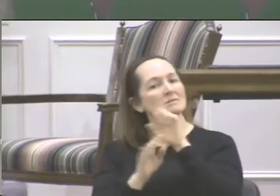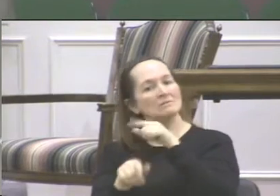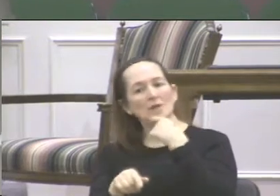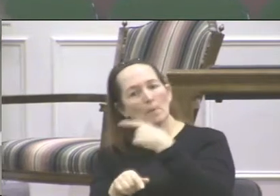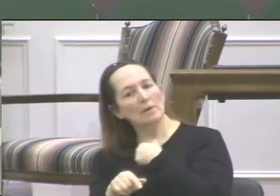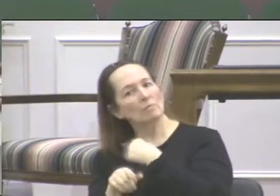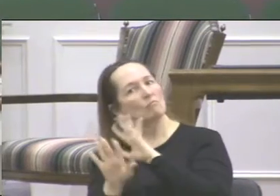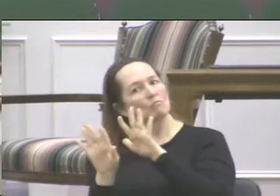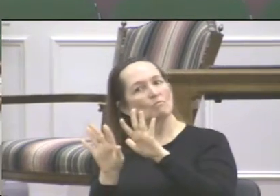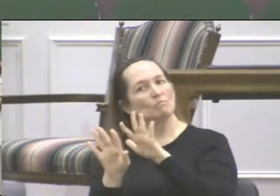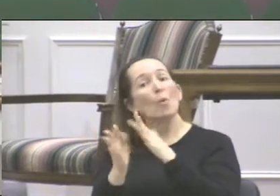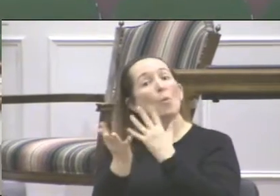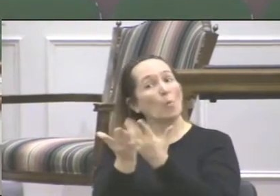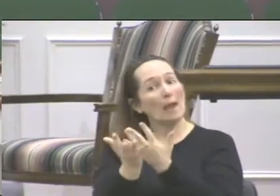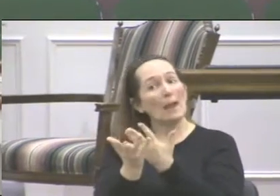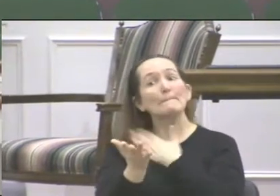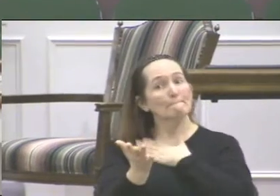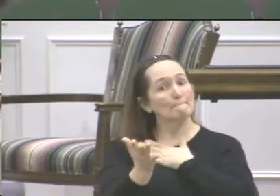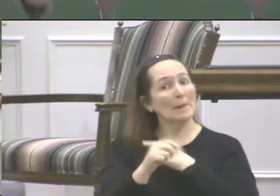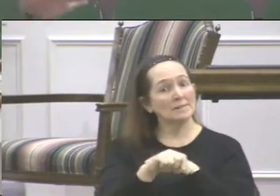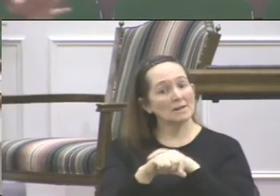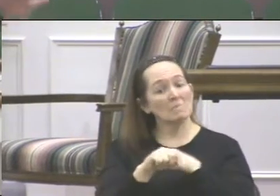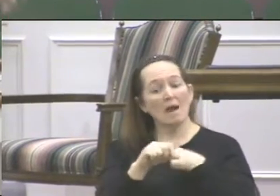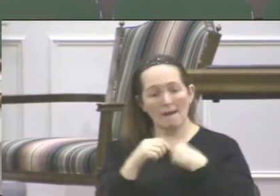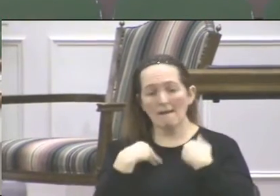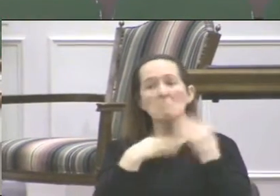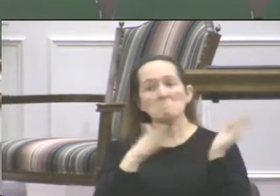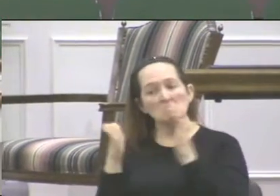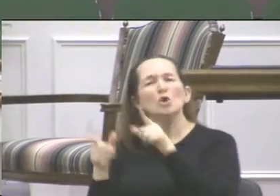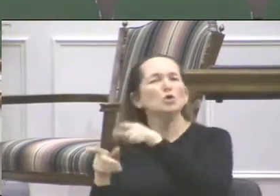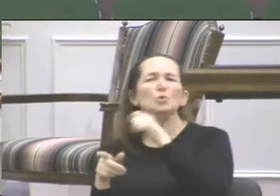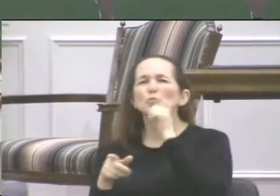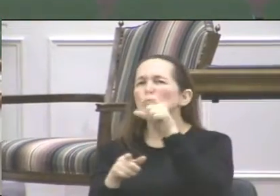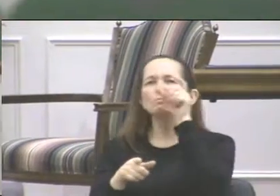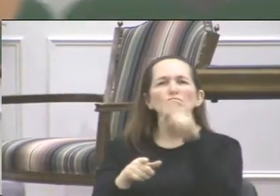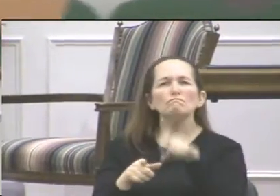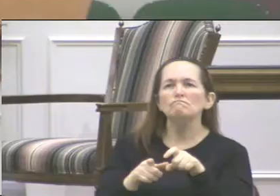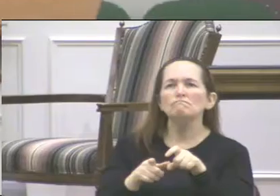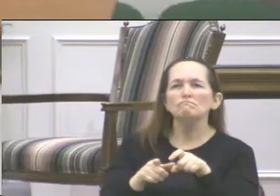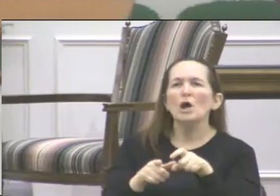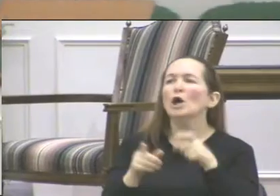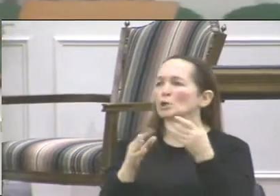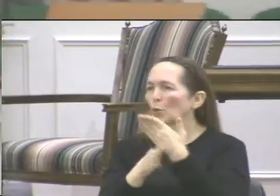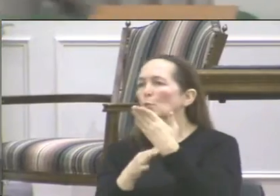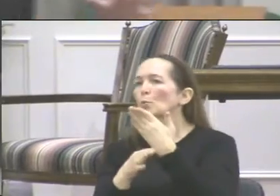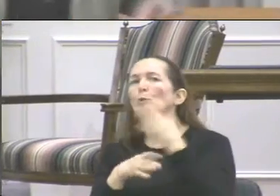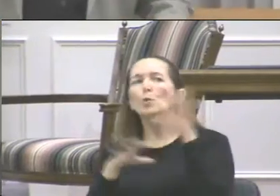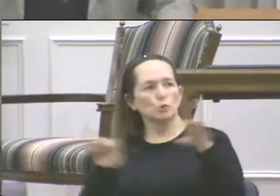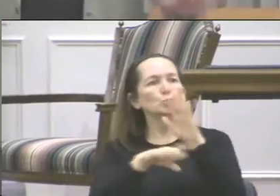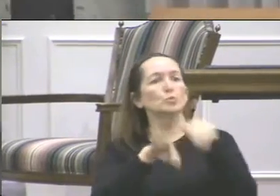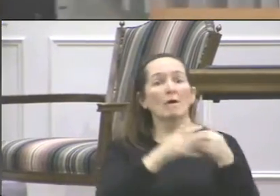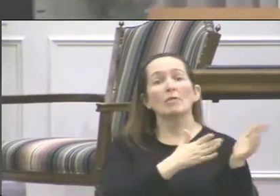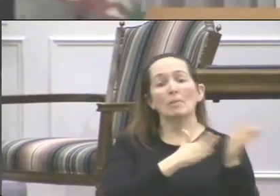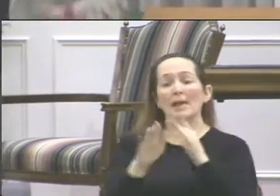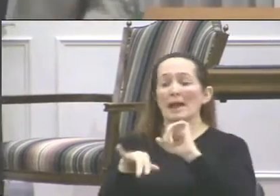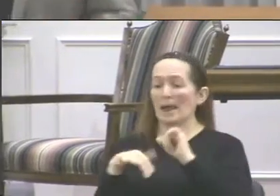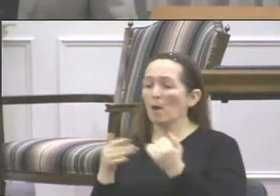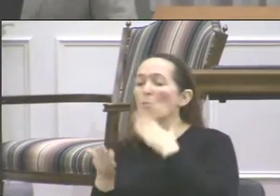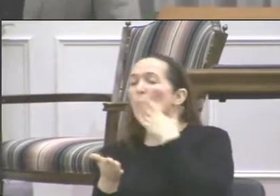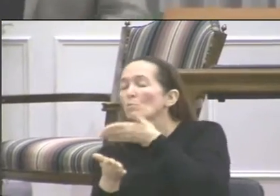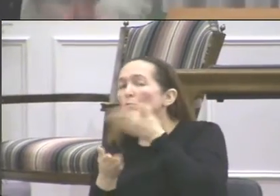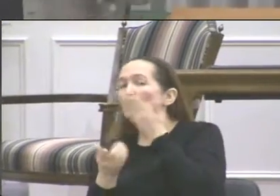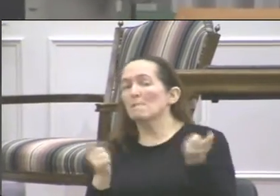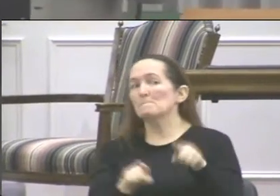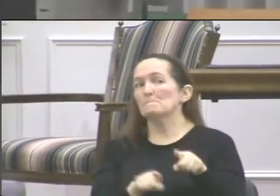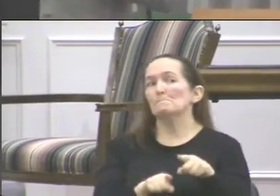Wait. On my timing, I've got this all planned out. You don't need to go through and do all of the planning of how this is